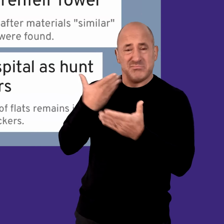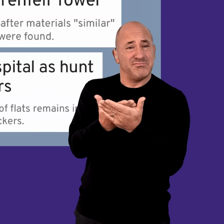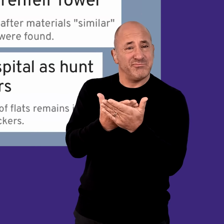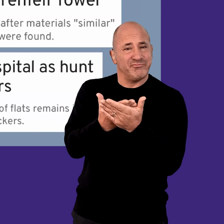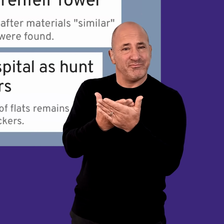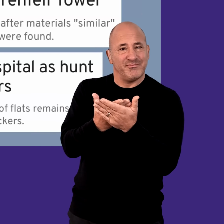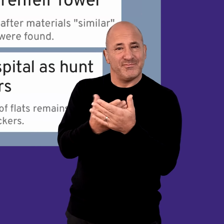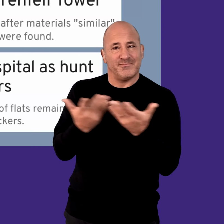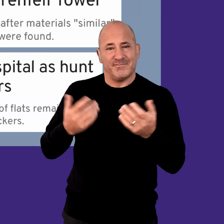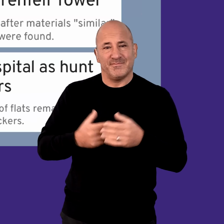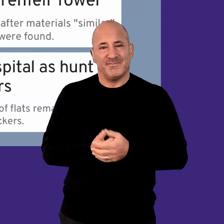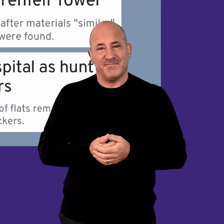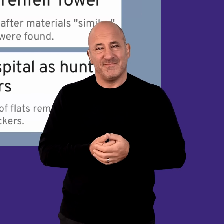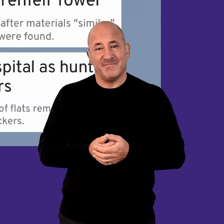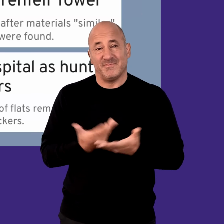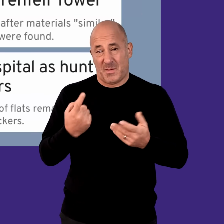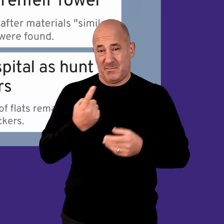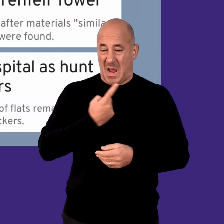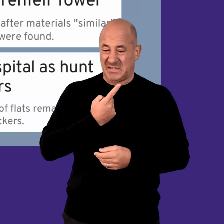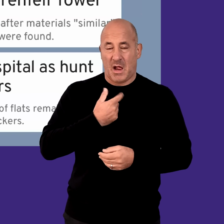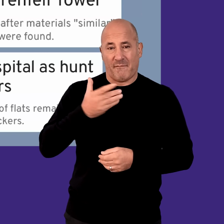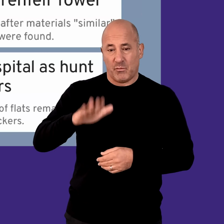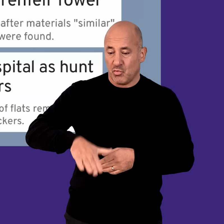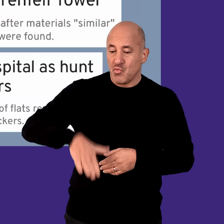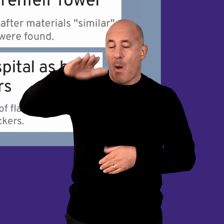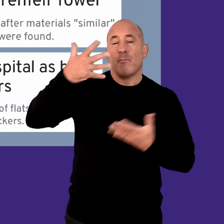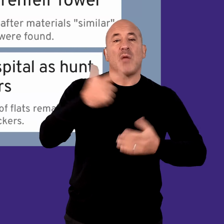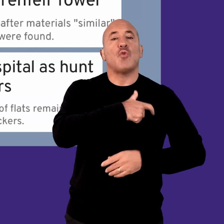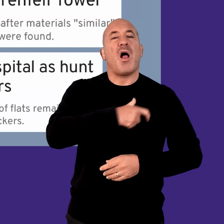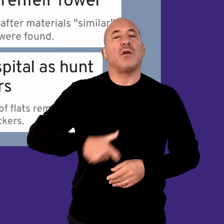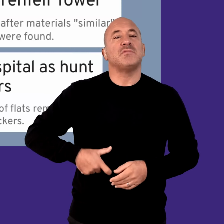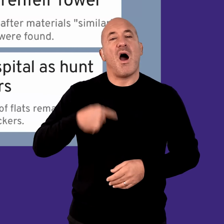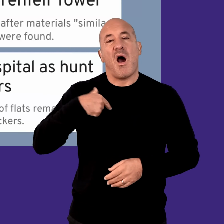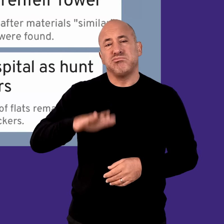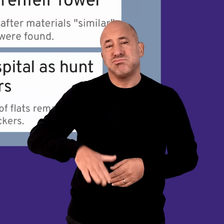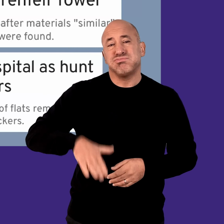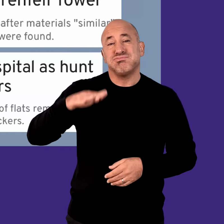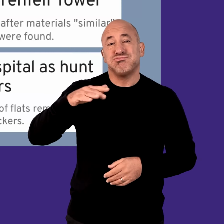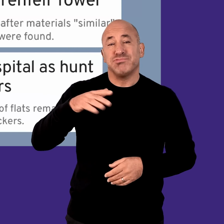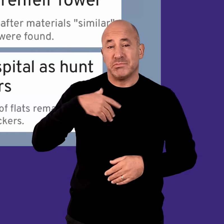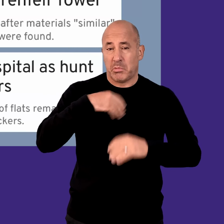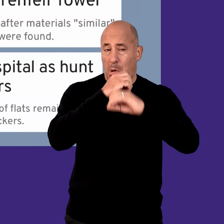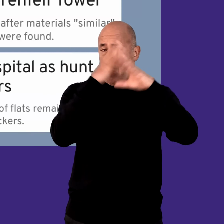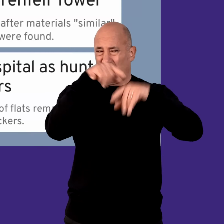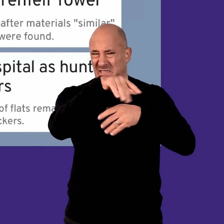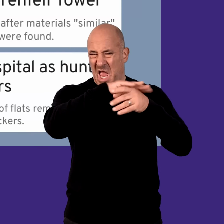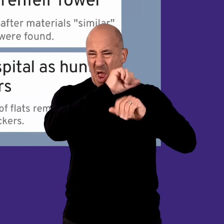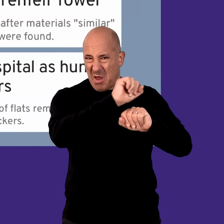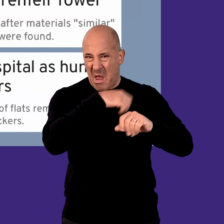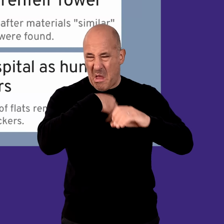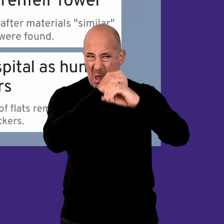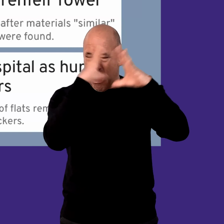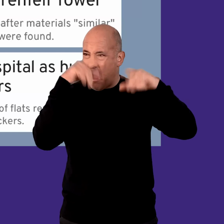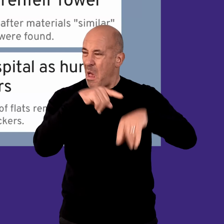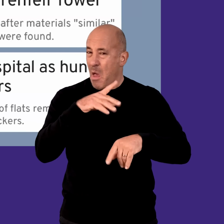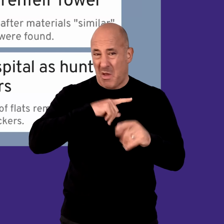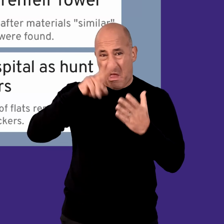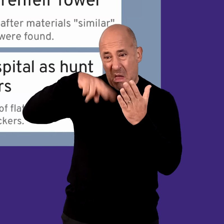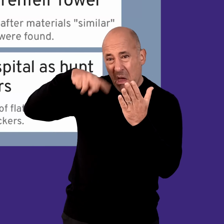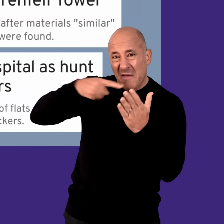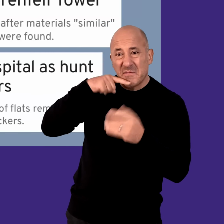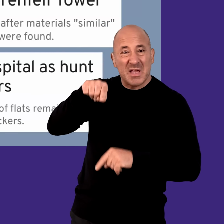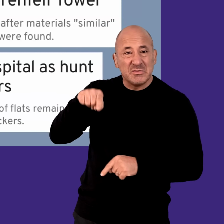like this have been in existence for a generation. And growing up in Doncaster, this was the perception that